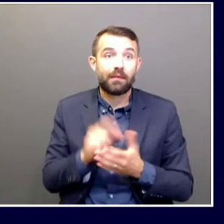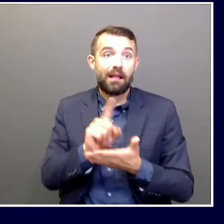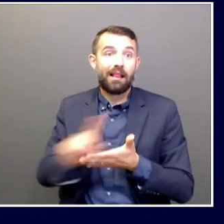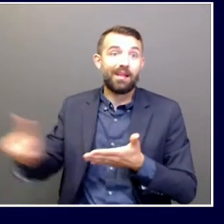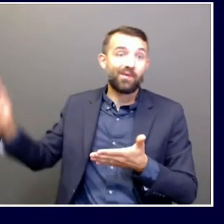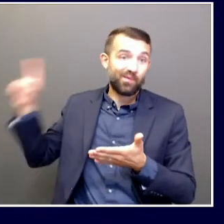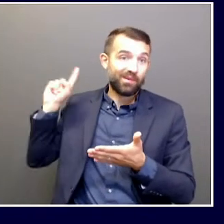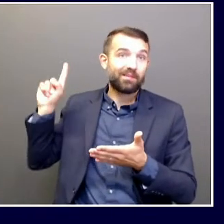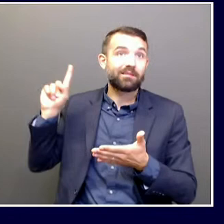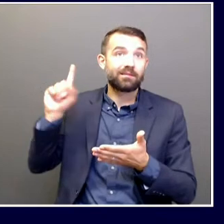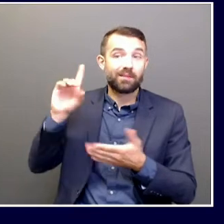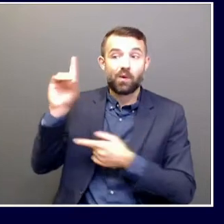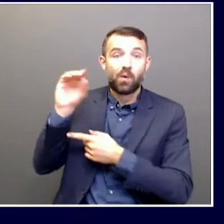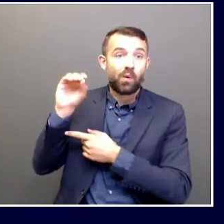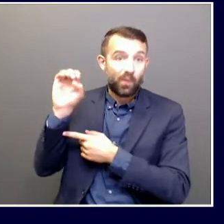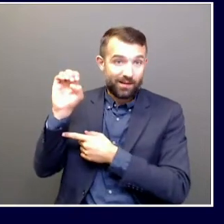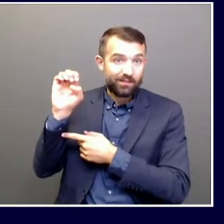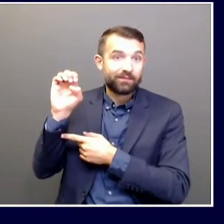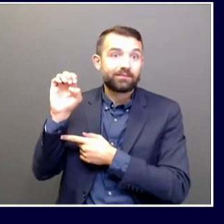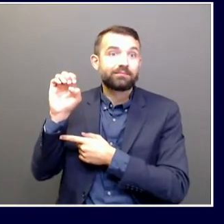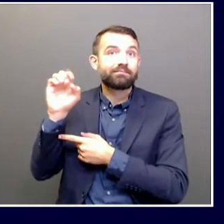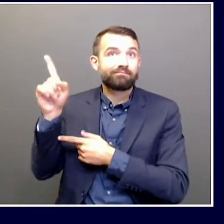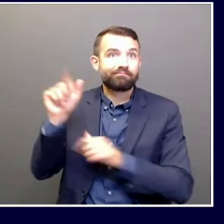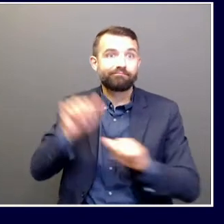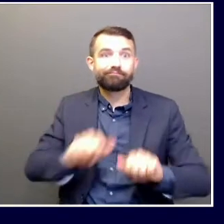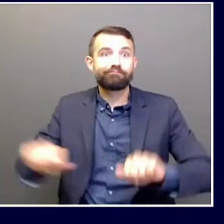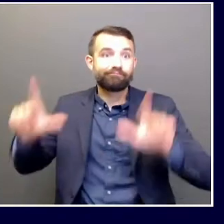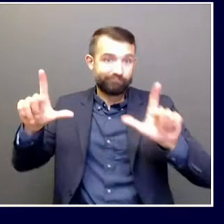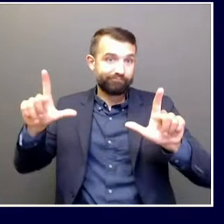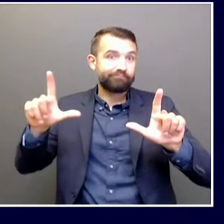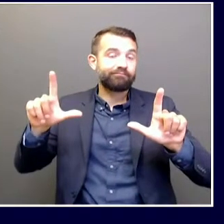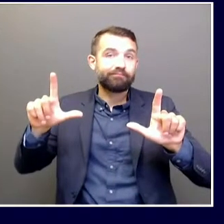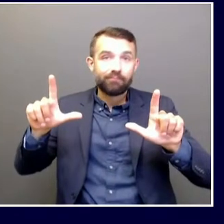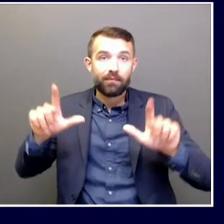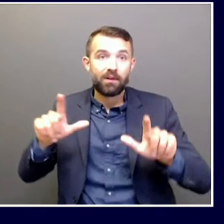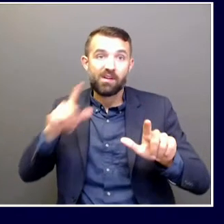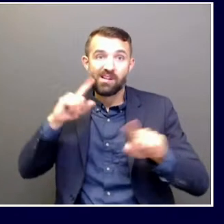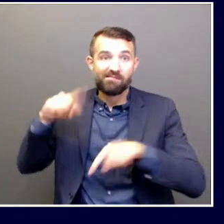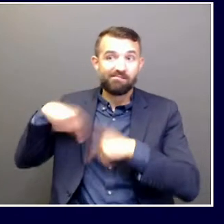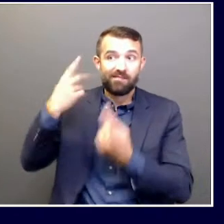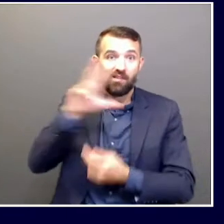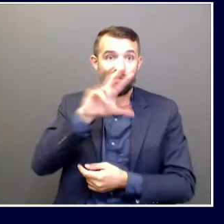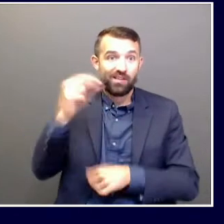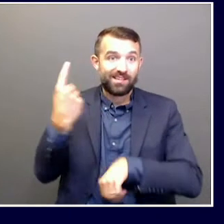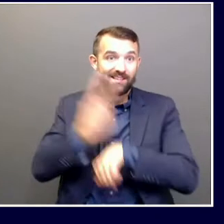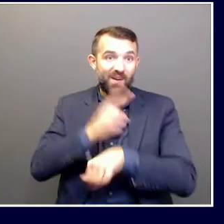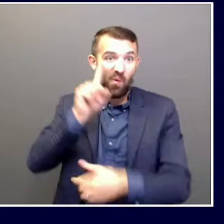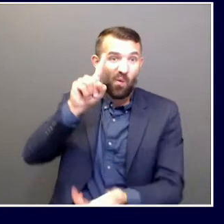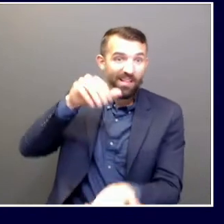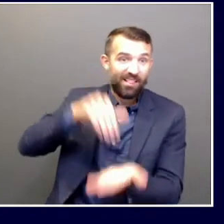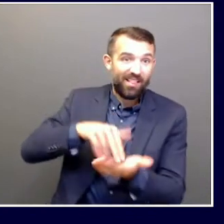dashboard indicating that in the last 30 days, 1,390 cases of COVID-19,